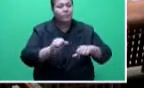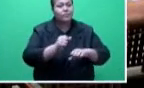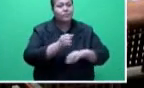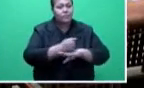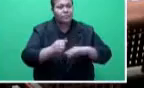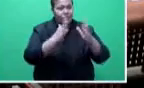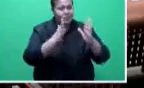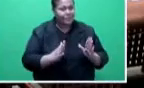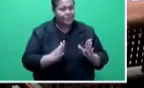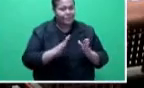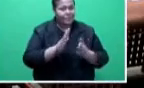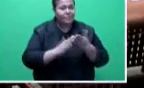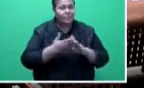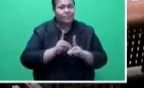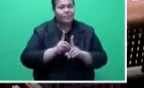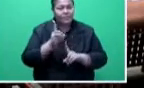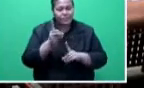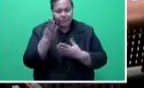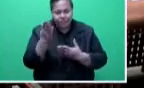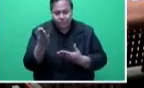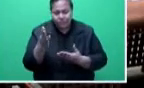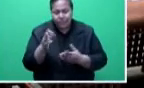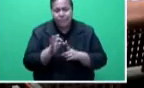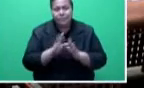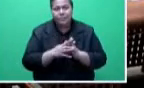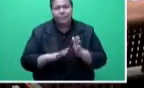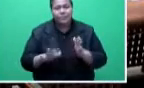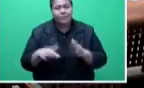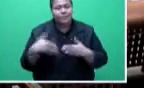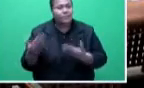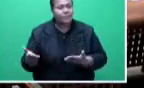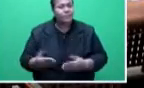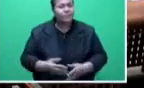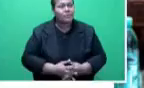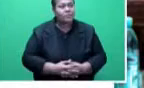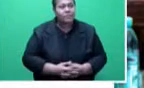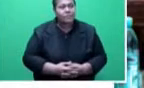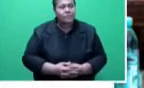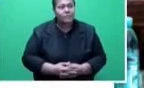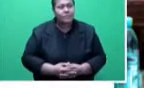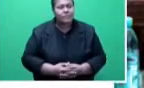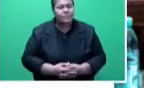the Honourable Premila Kumar. You have the floor, ma'am. Thank you,